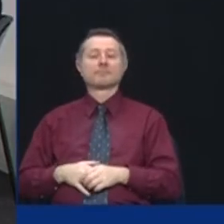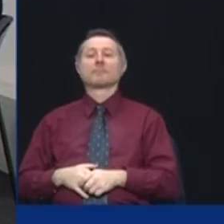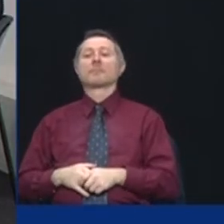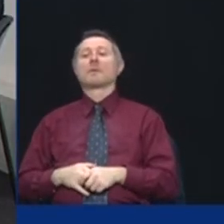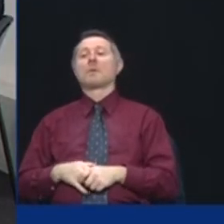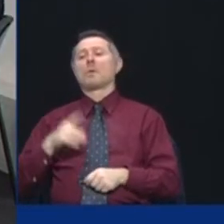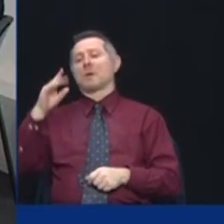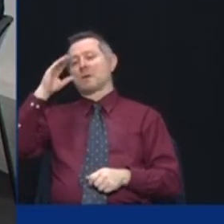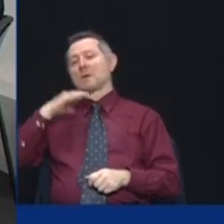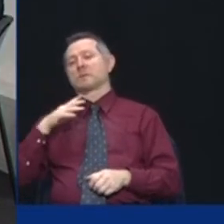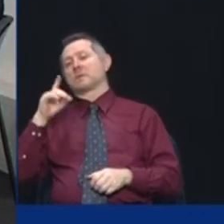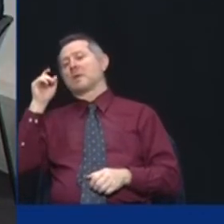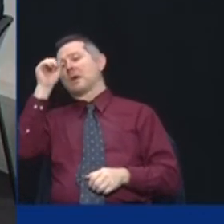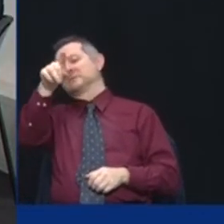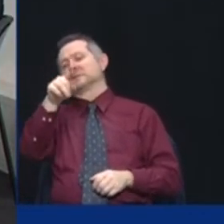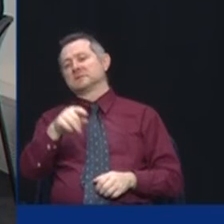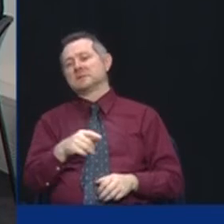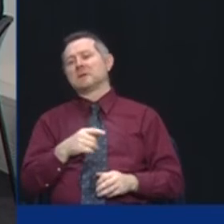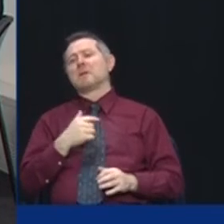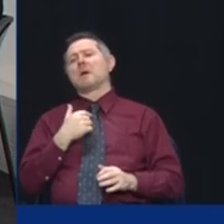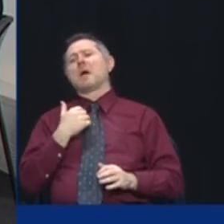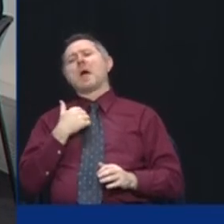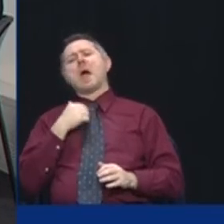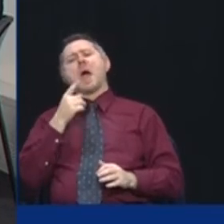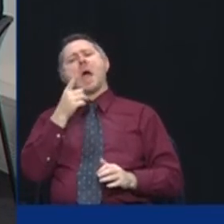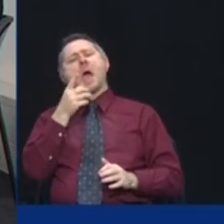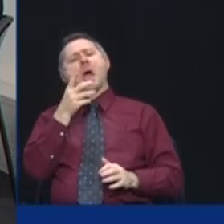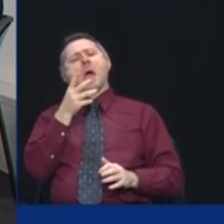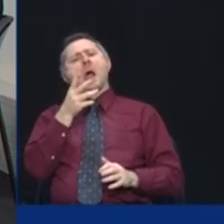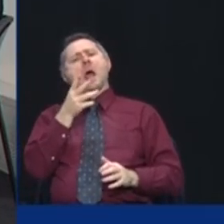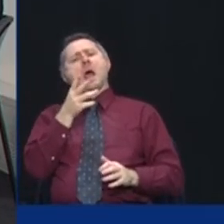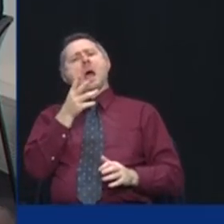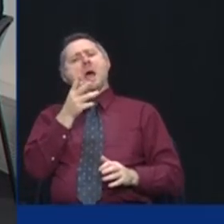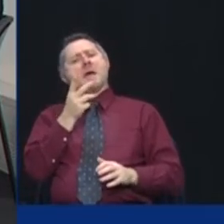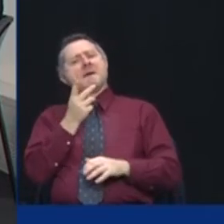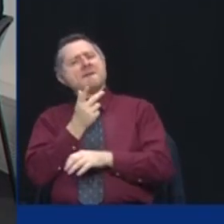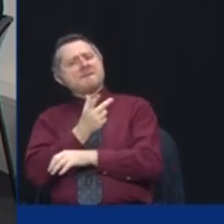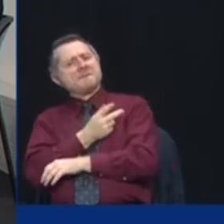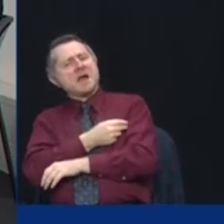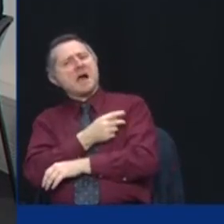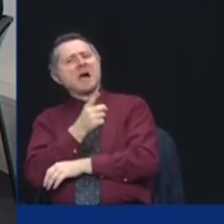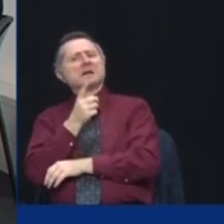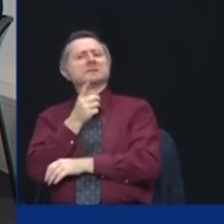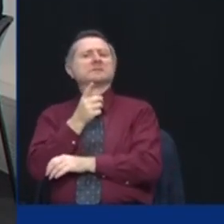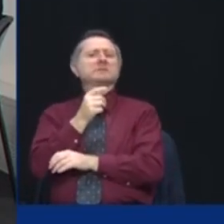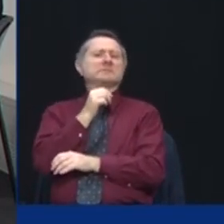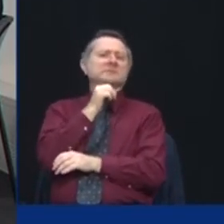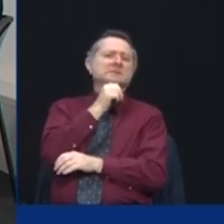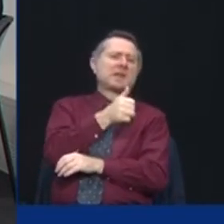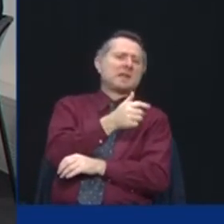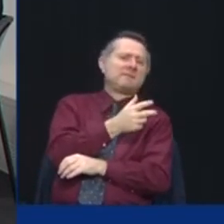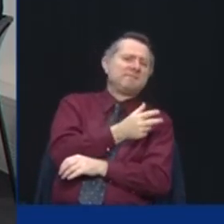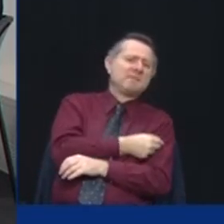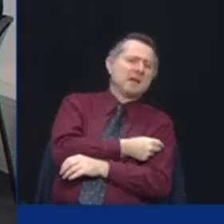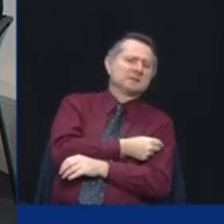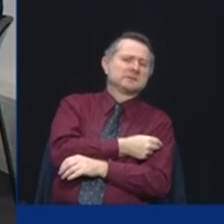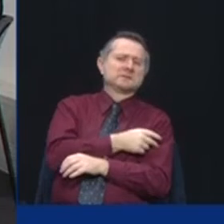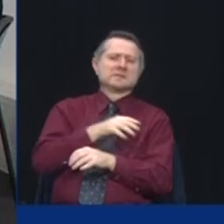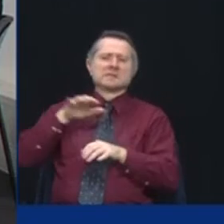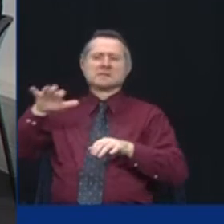advance whether they're vaccinated or unvaccinated sections, or will it be based on ticket buyers? How will that